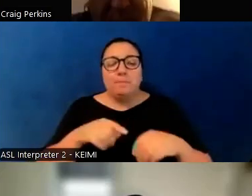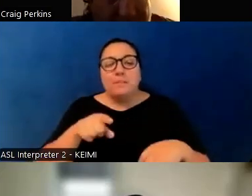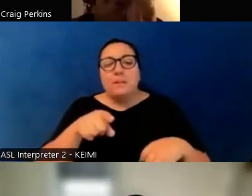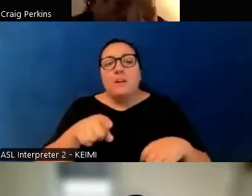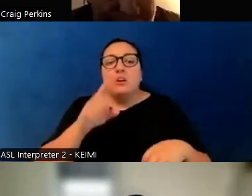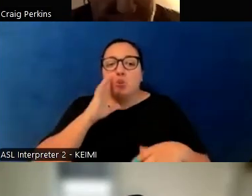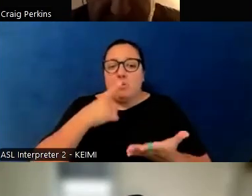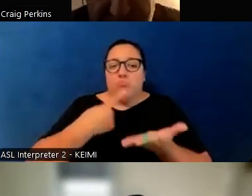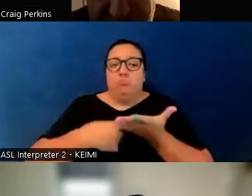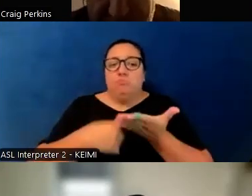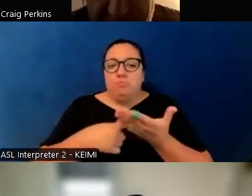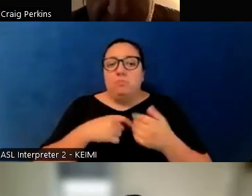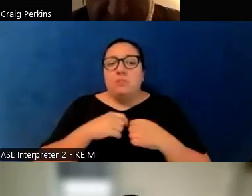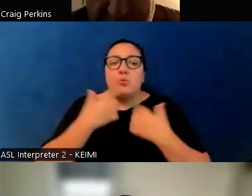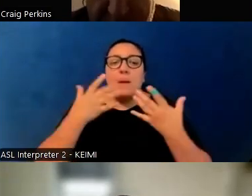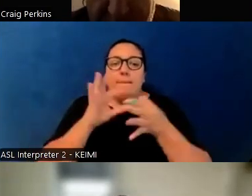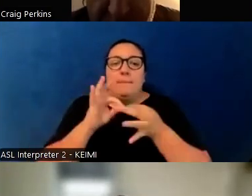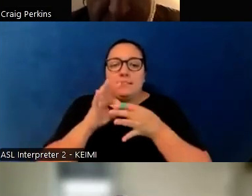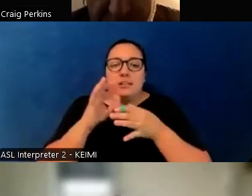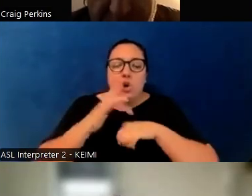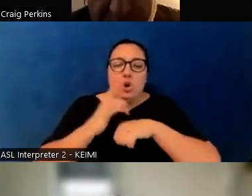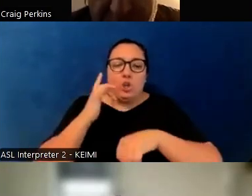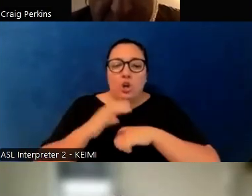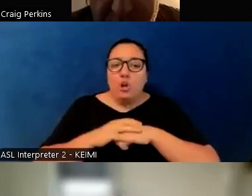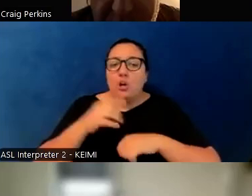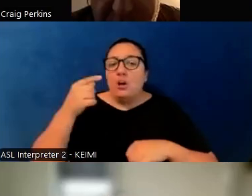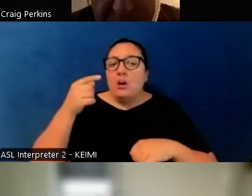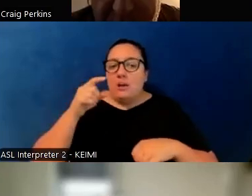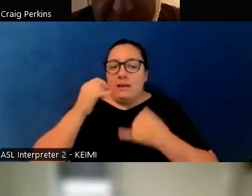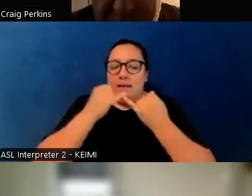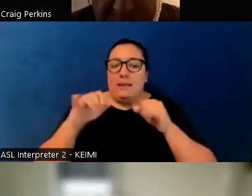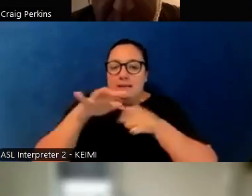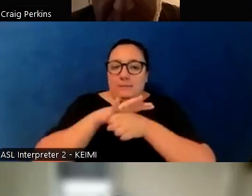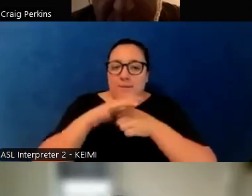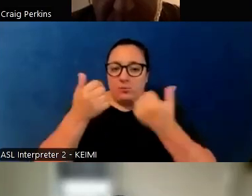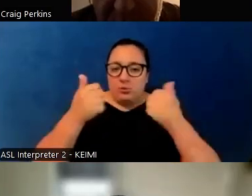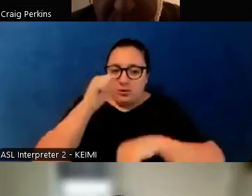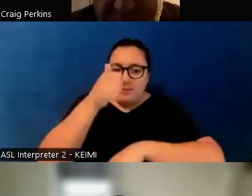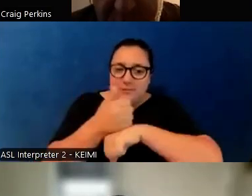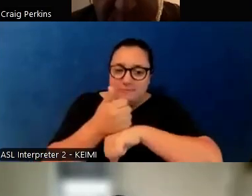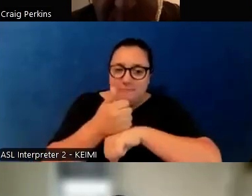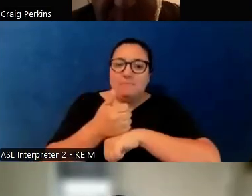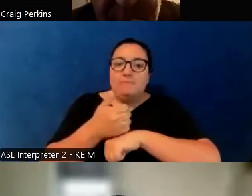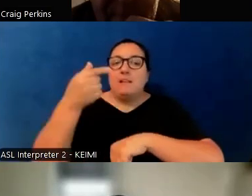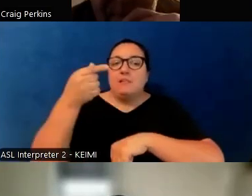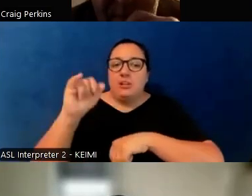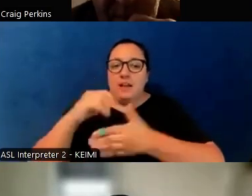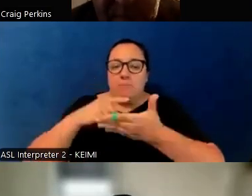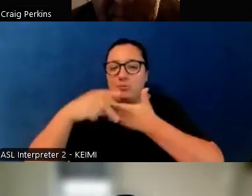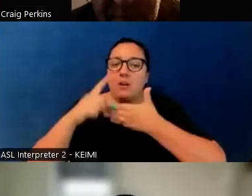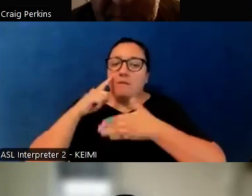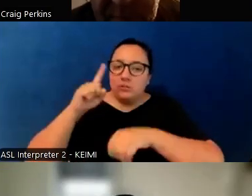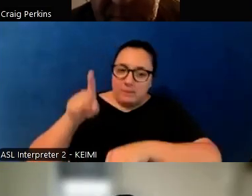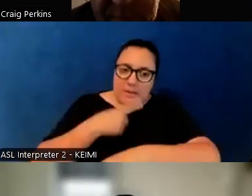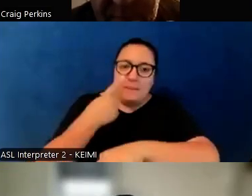So as I mentioned earlier, IndieSpace has been trying to put together a guaranteed income program for quite some time. And we haven't